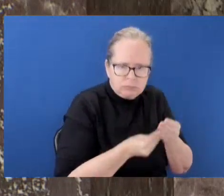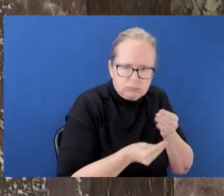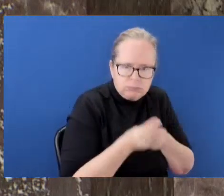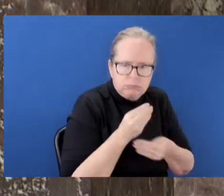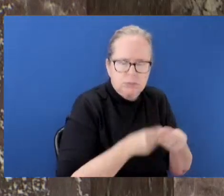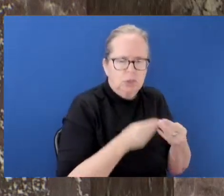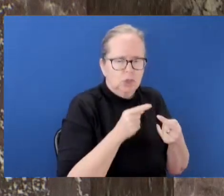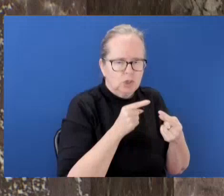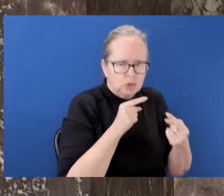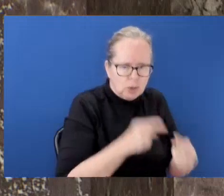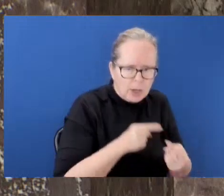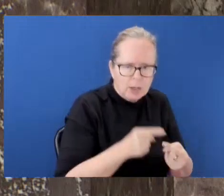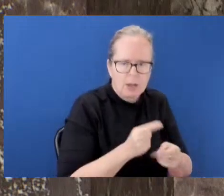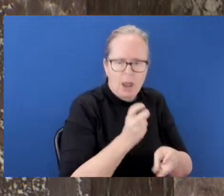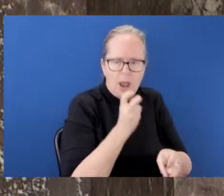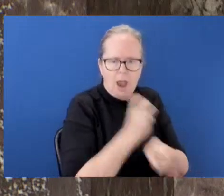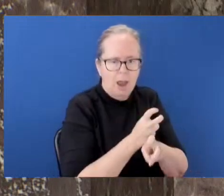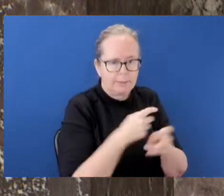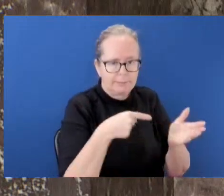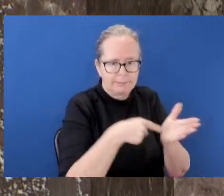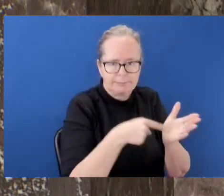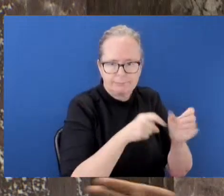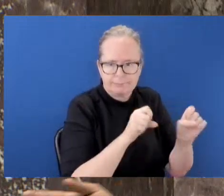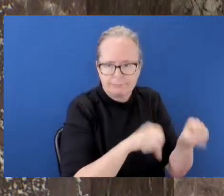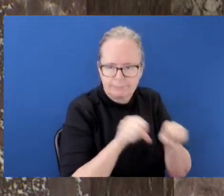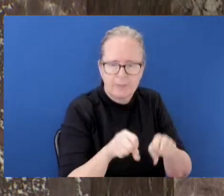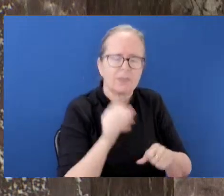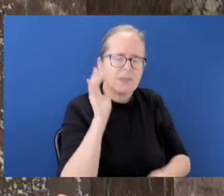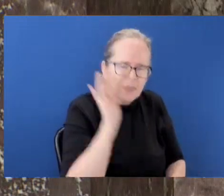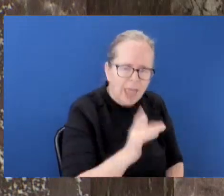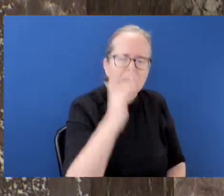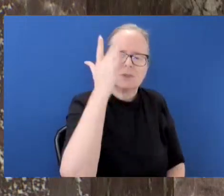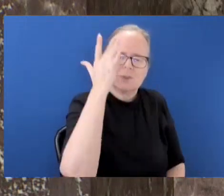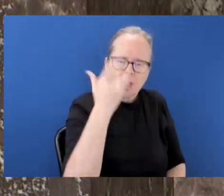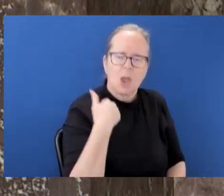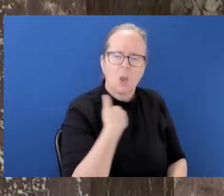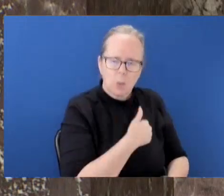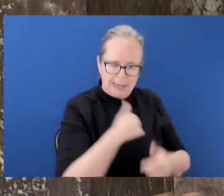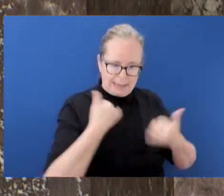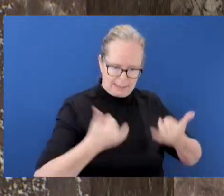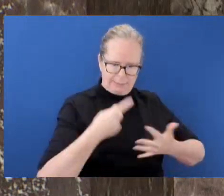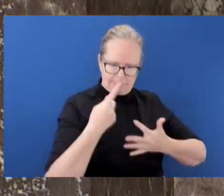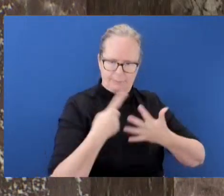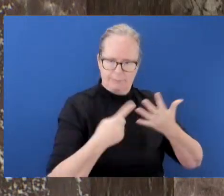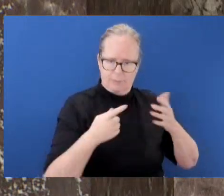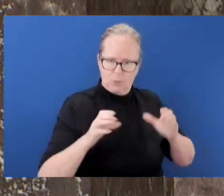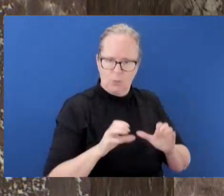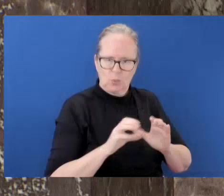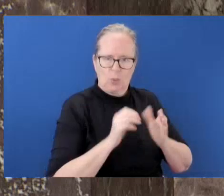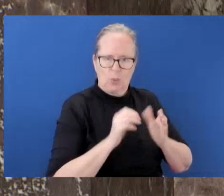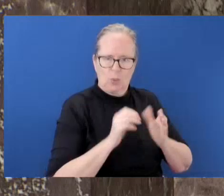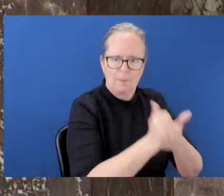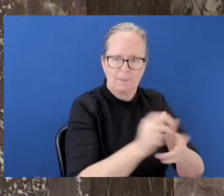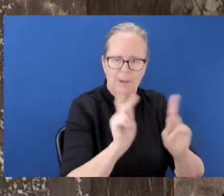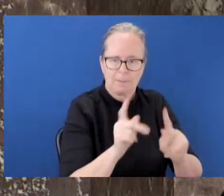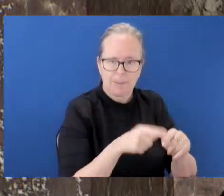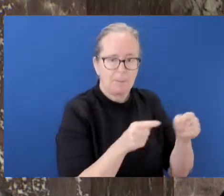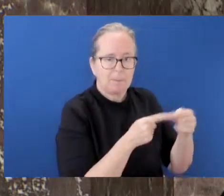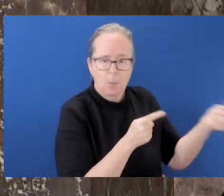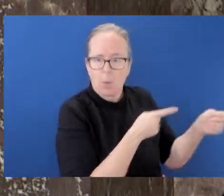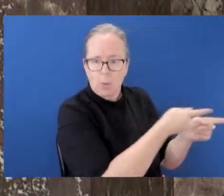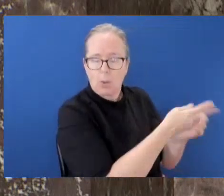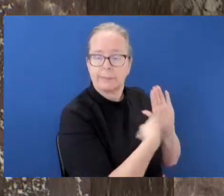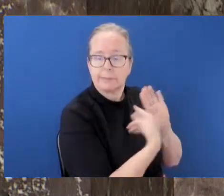Measures to get more housing supply on it. In fact, measures that they all opposed, Honourable Speaker. Measures that they all oppose. More housing,